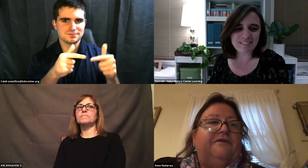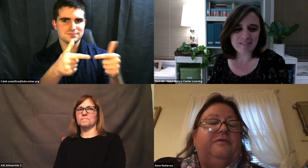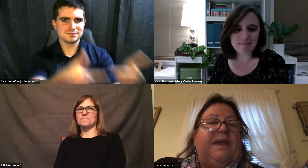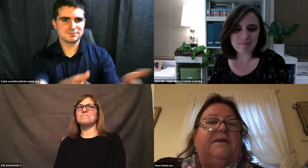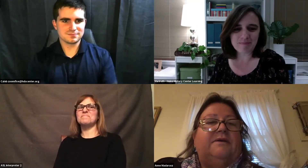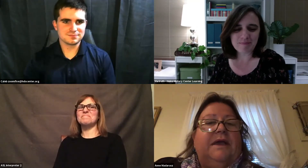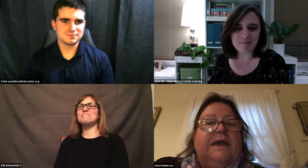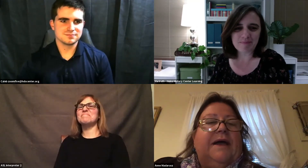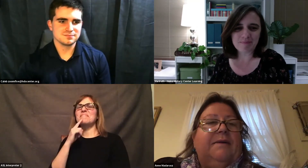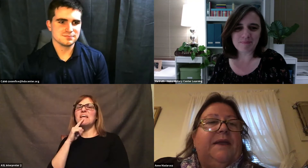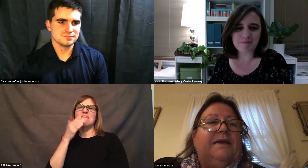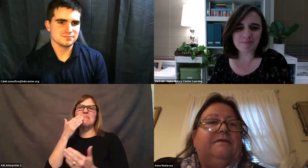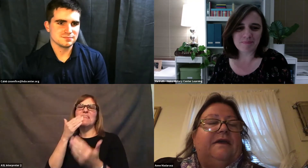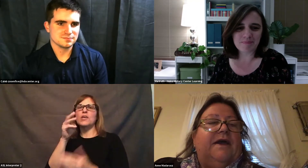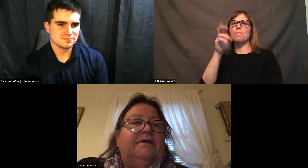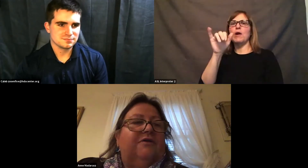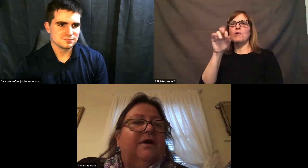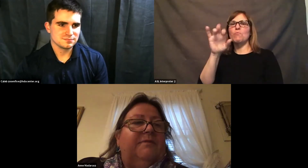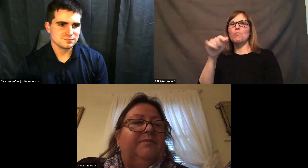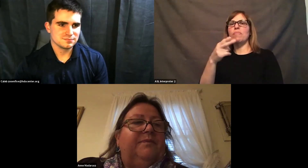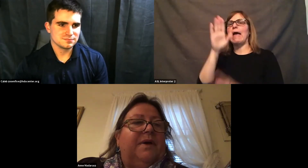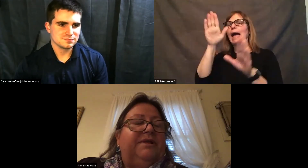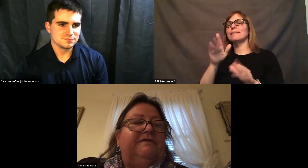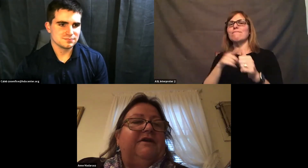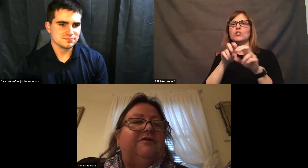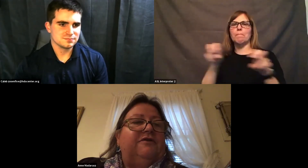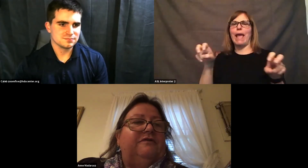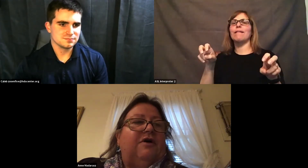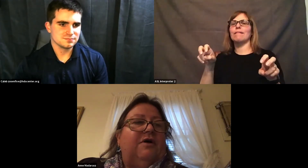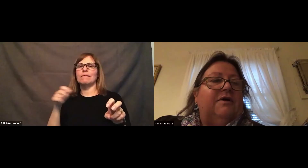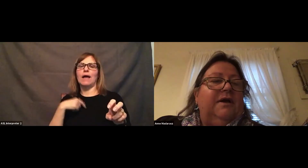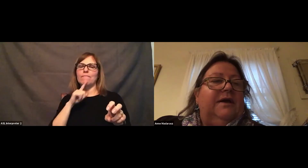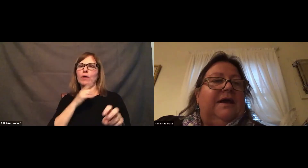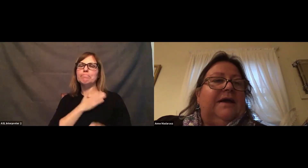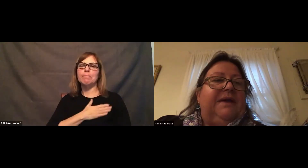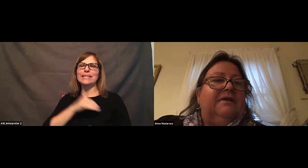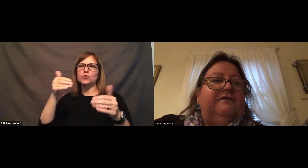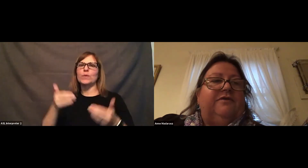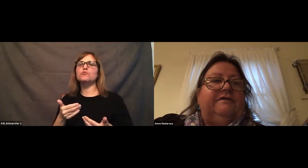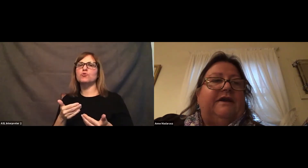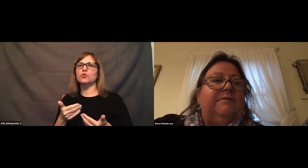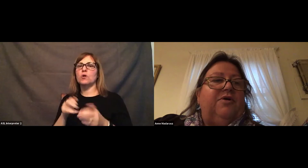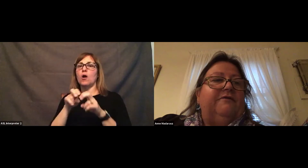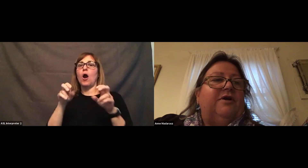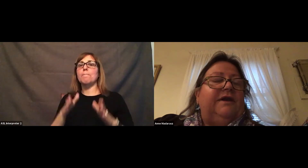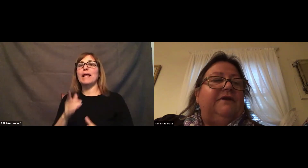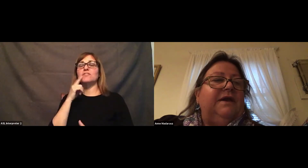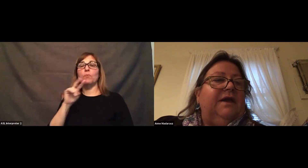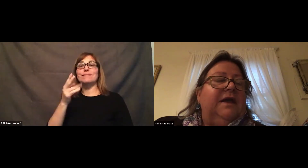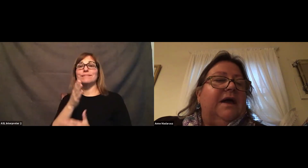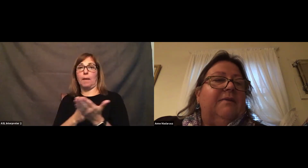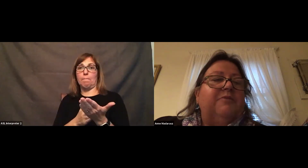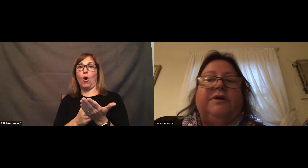excellent first panel. And I'm pleased to introduce our panelists for the second part of our